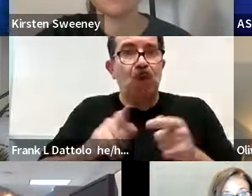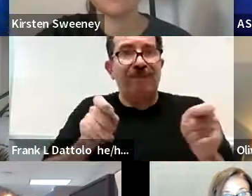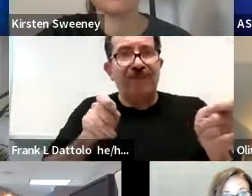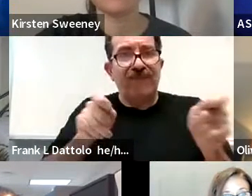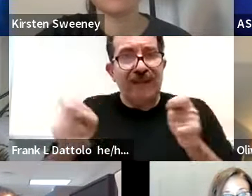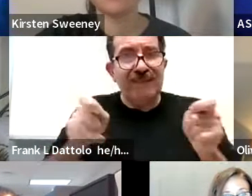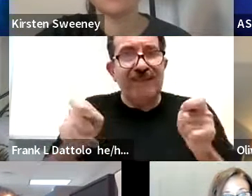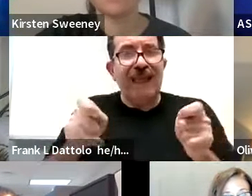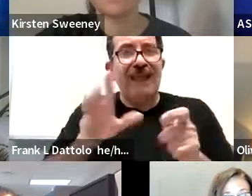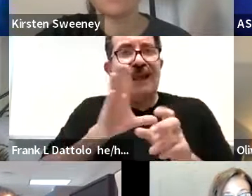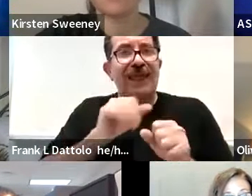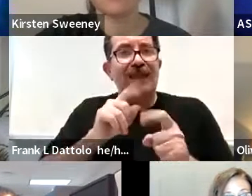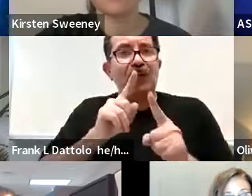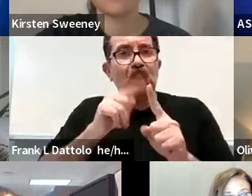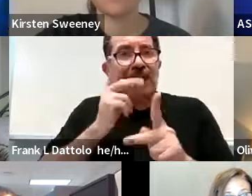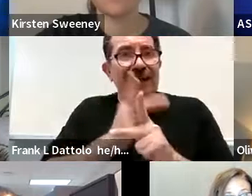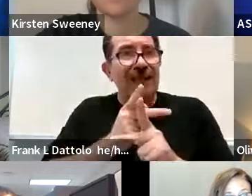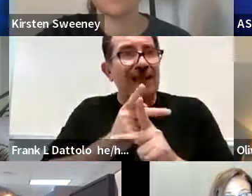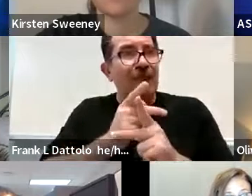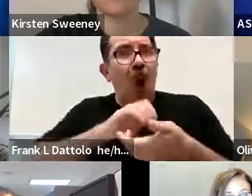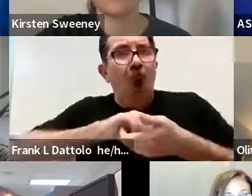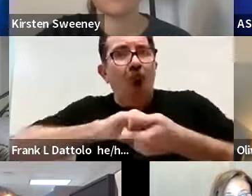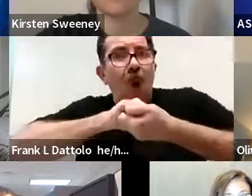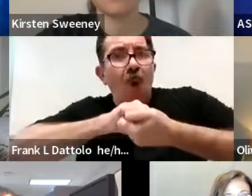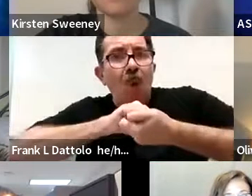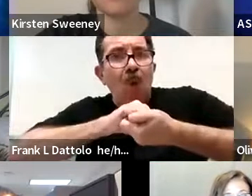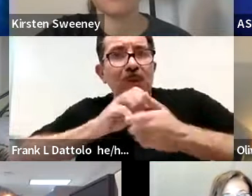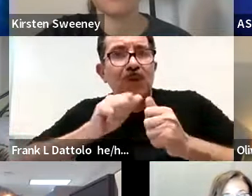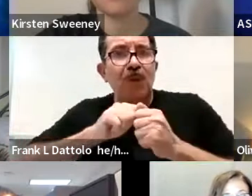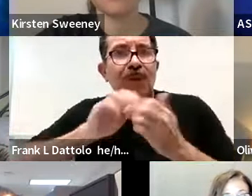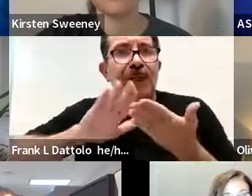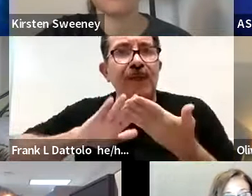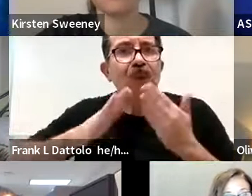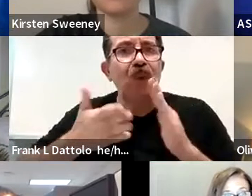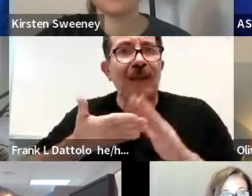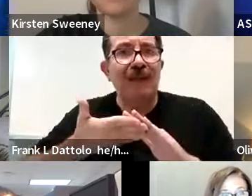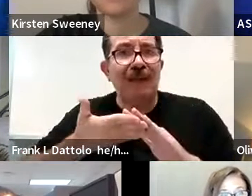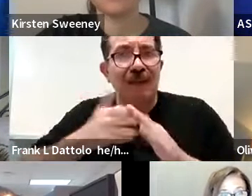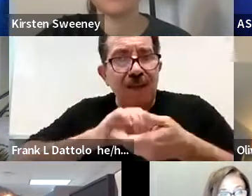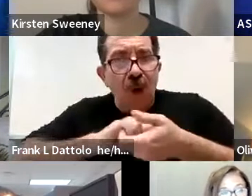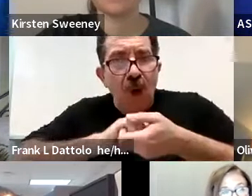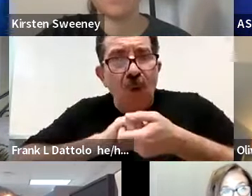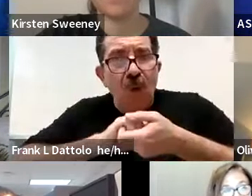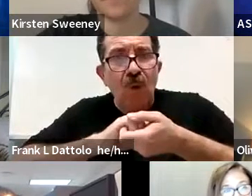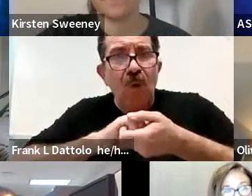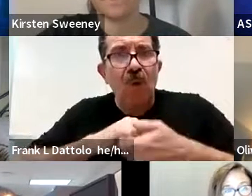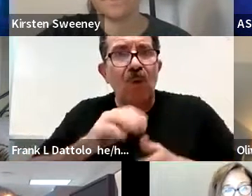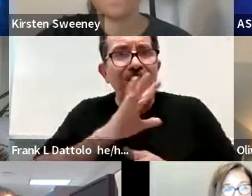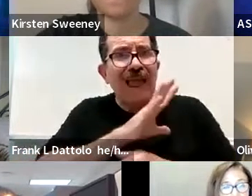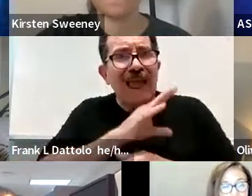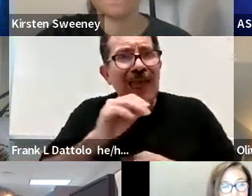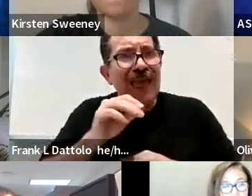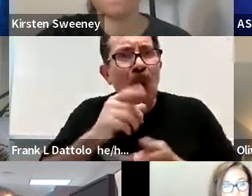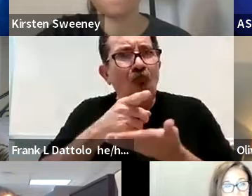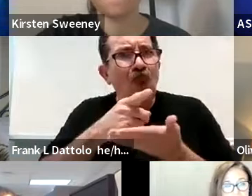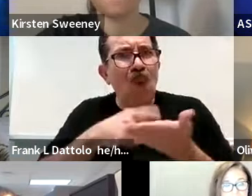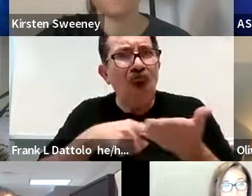but many people need someone who can be the facilitator, who can hold the